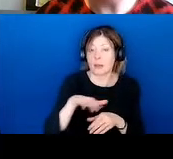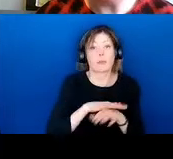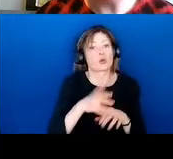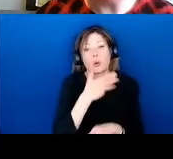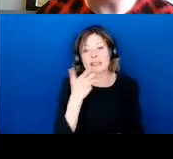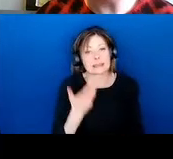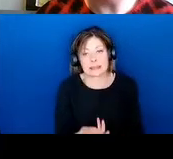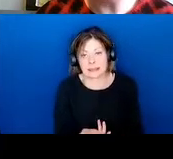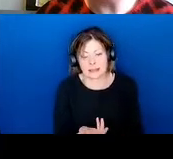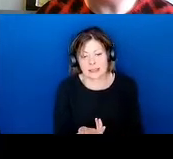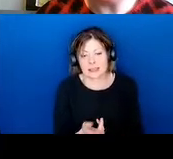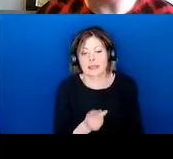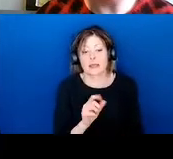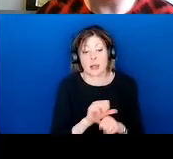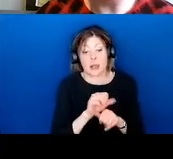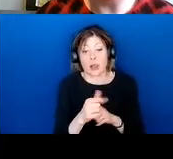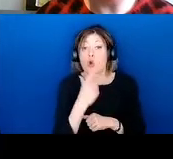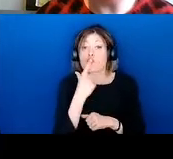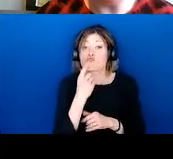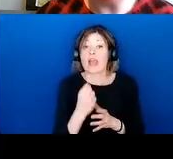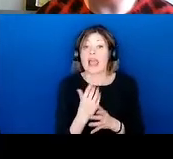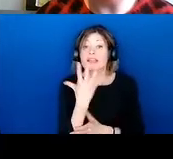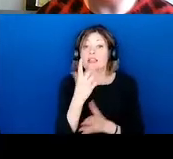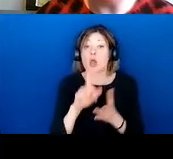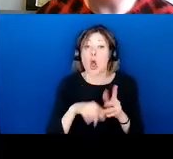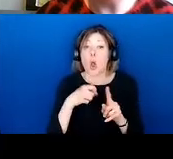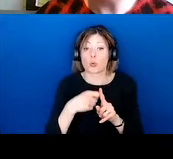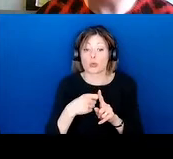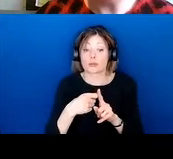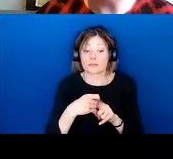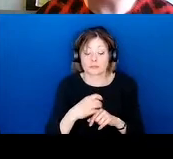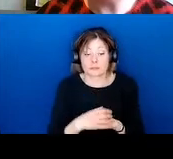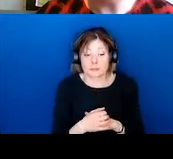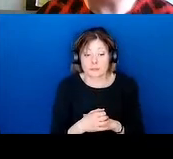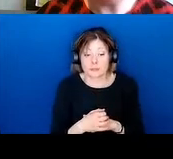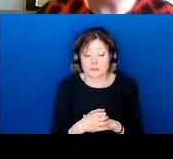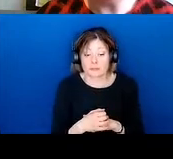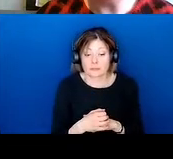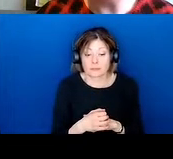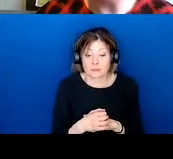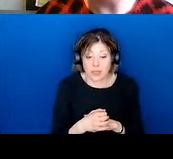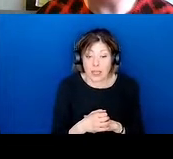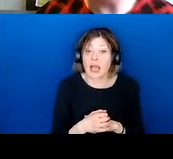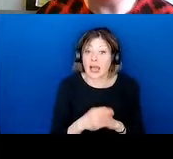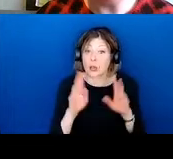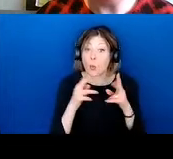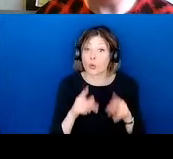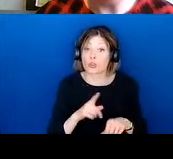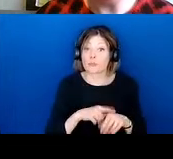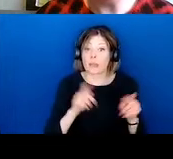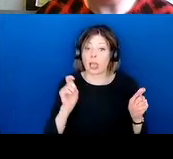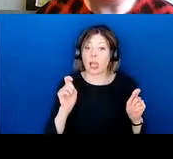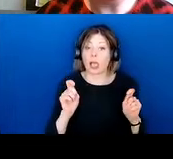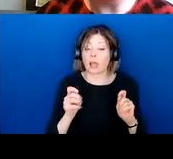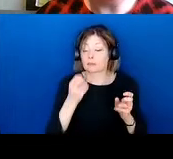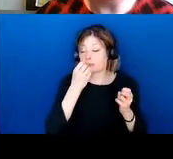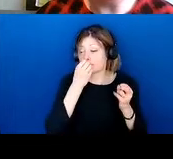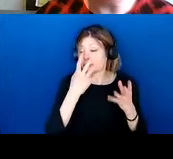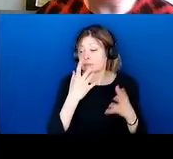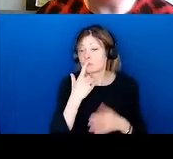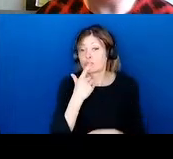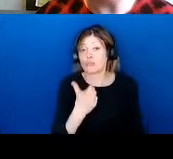Nearby, a red oak stands out on the top of the slope, turning a stunning red in autumn. It's